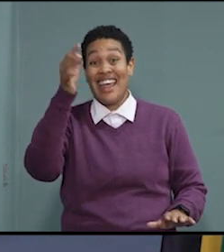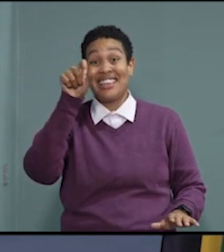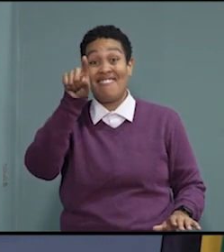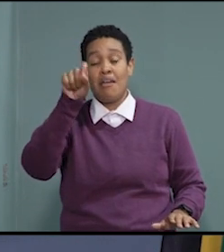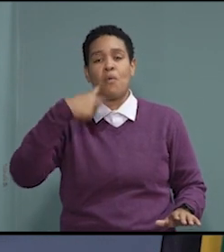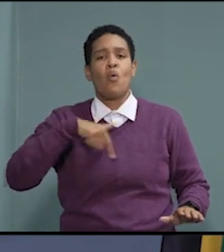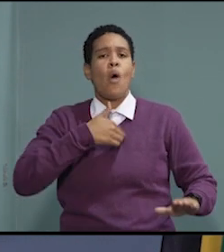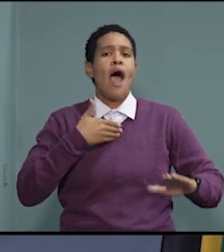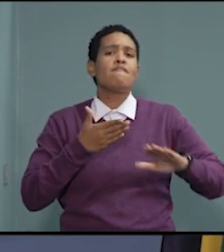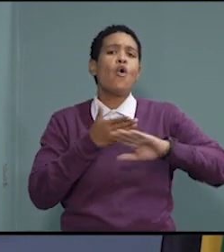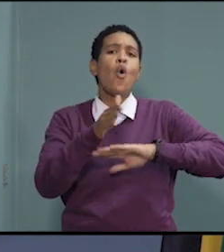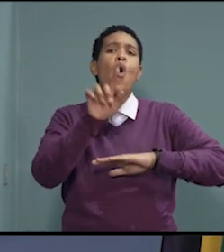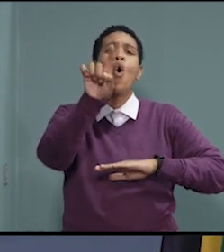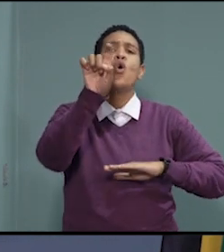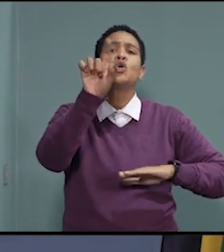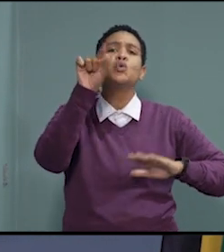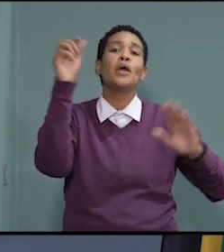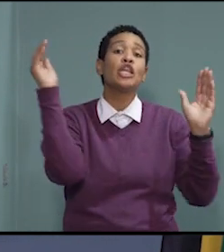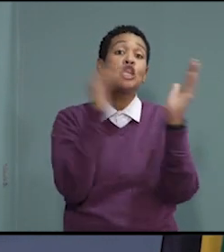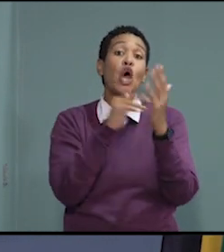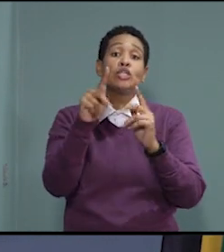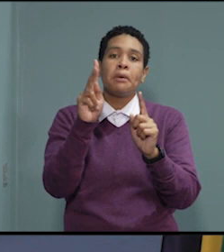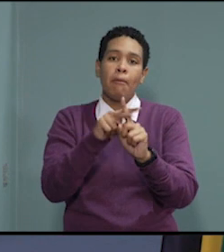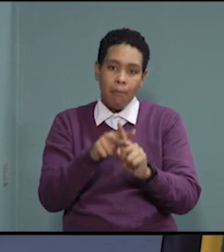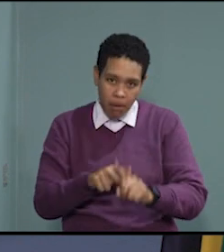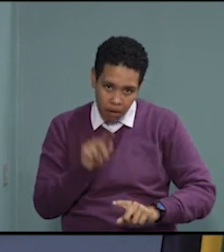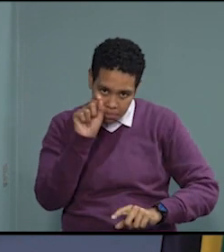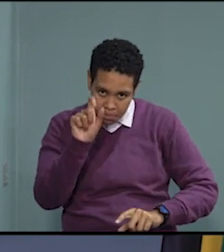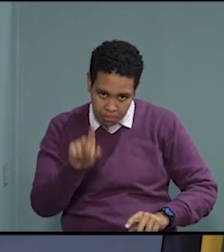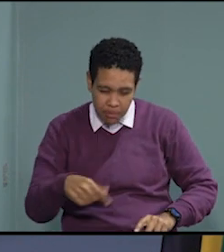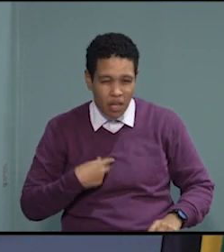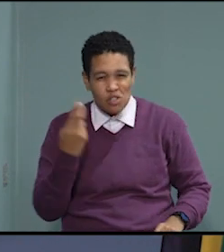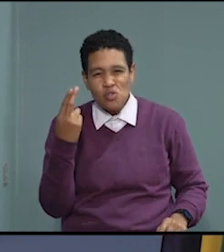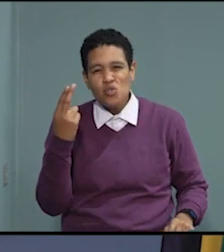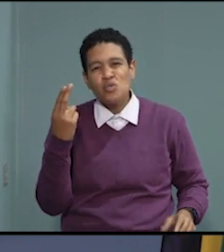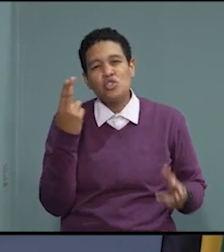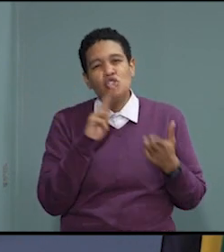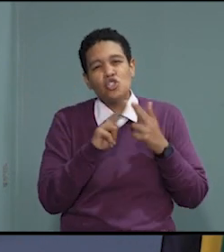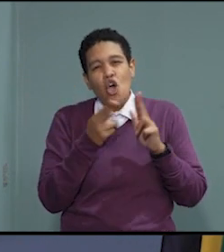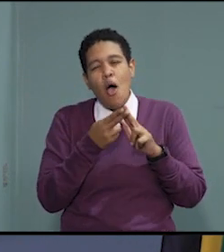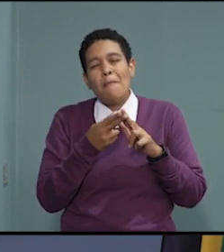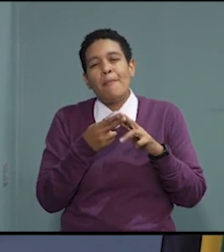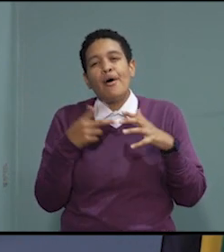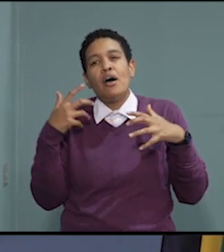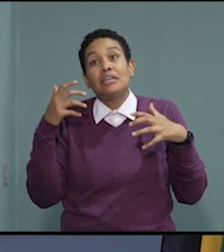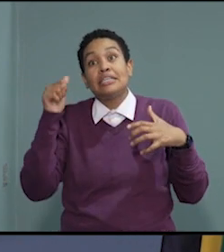over 120,000 applications. I'm just going to use round numbers for